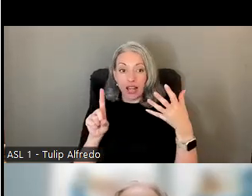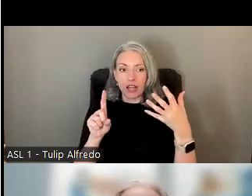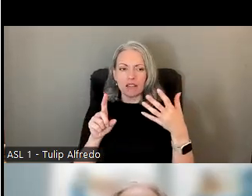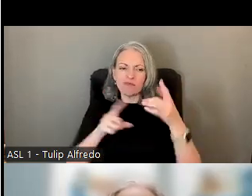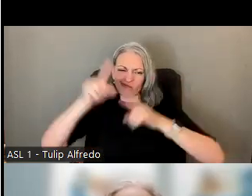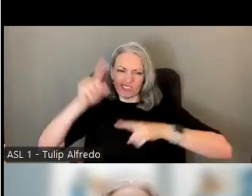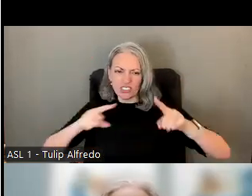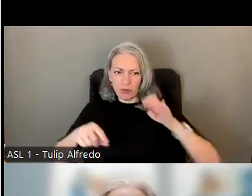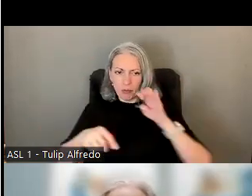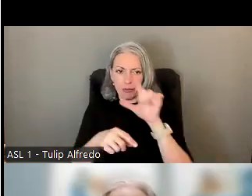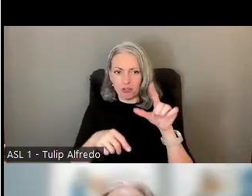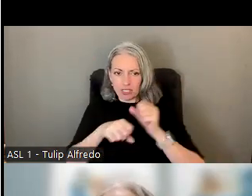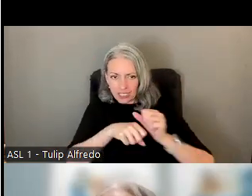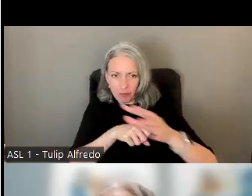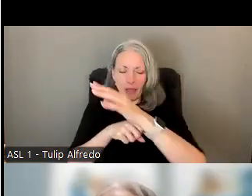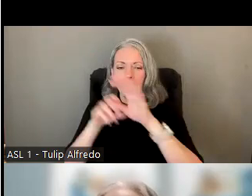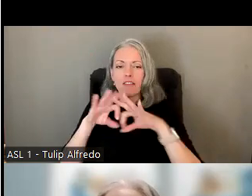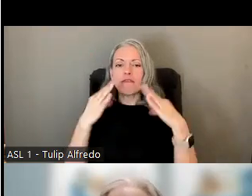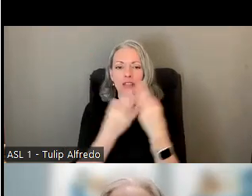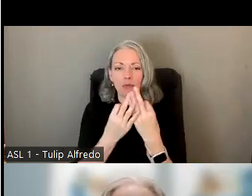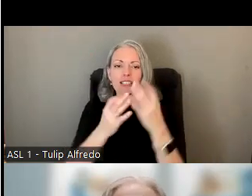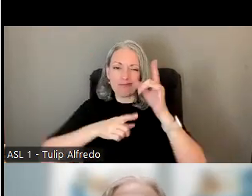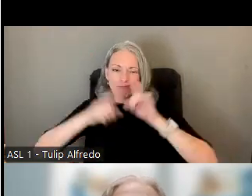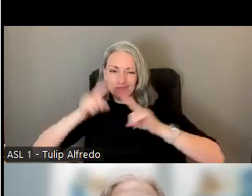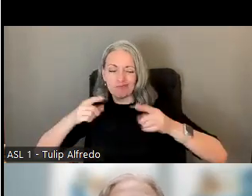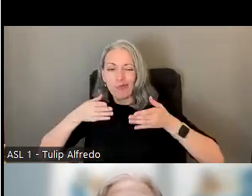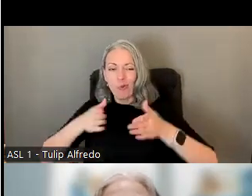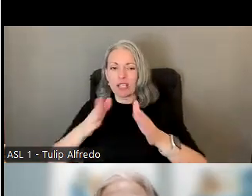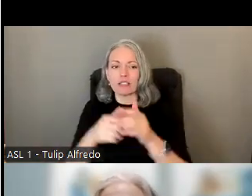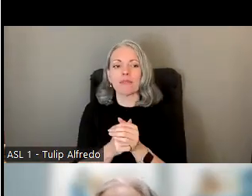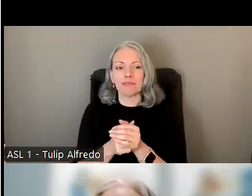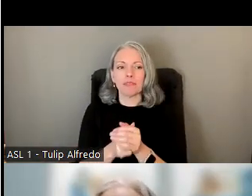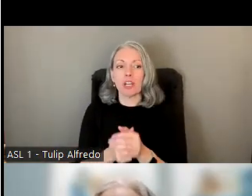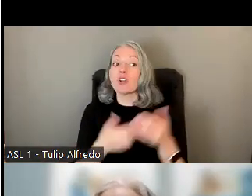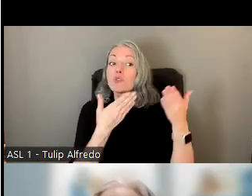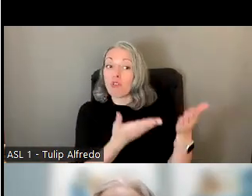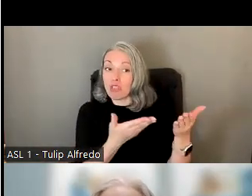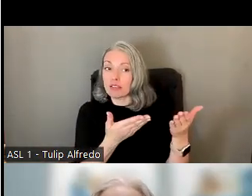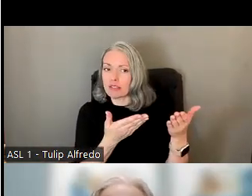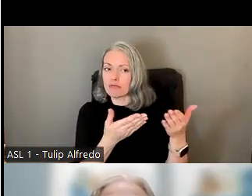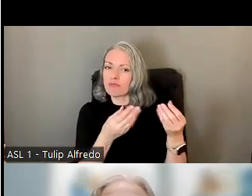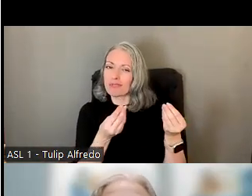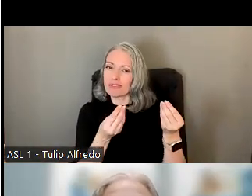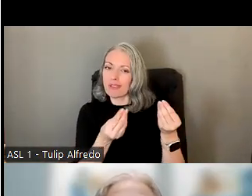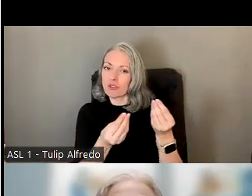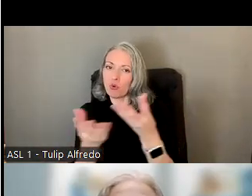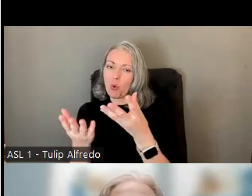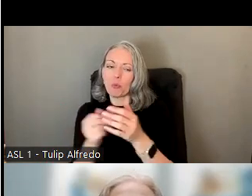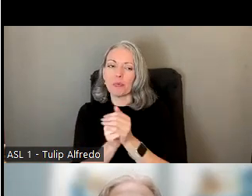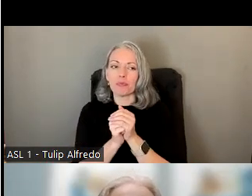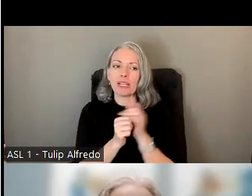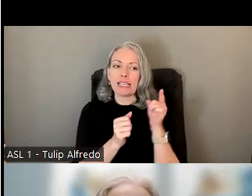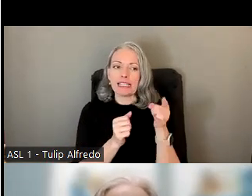bills that impact our families in a variety of different ways. So this one, just to refresh everyone's memory, this is